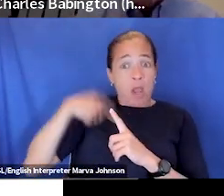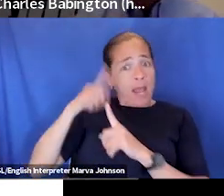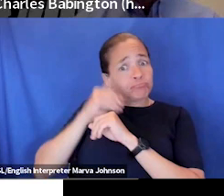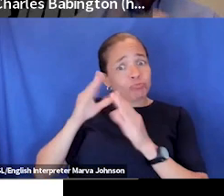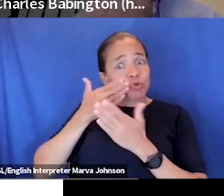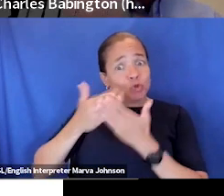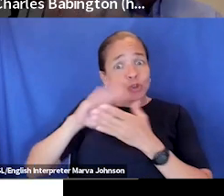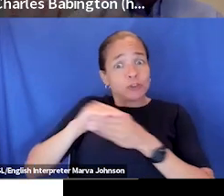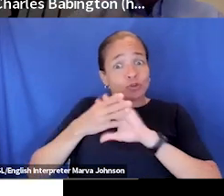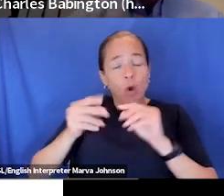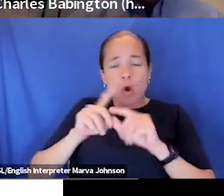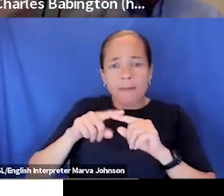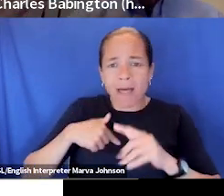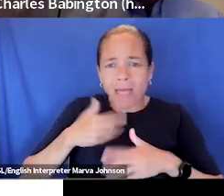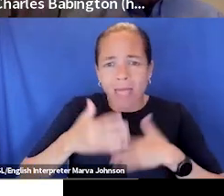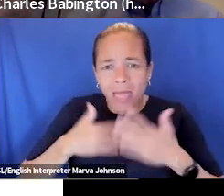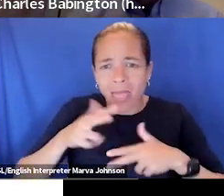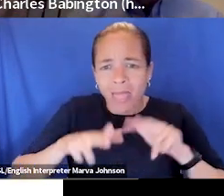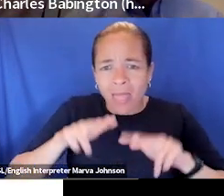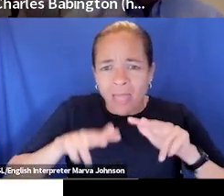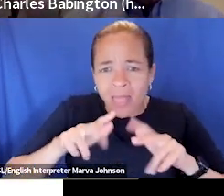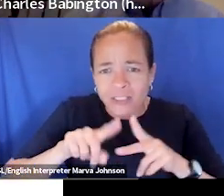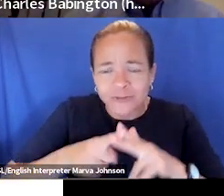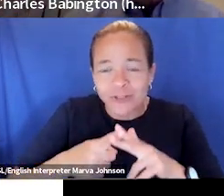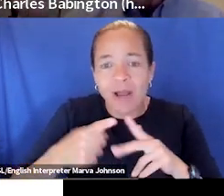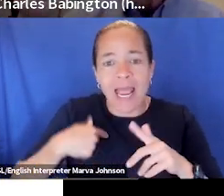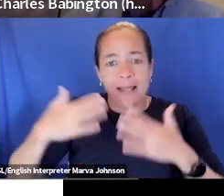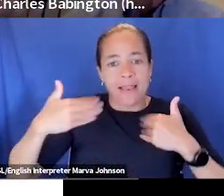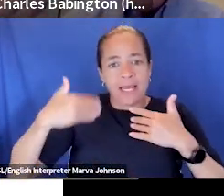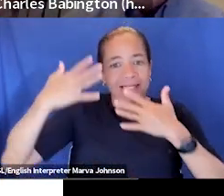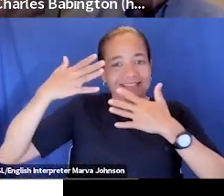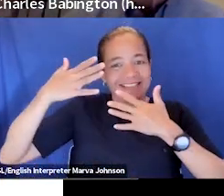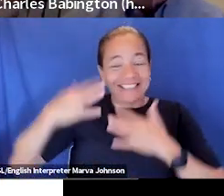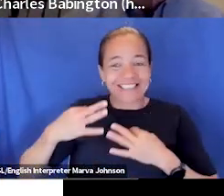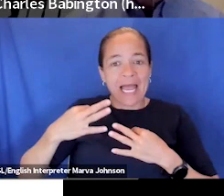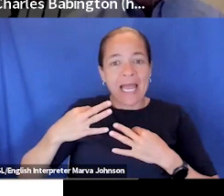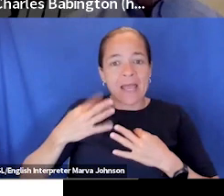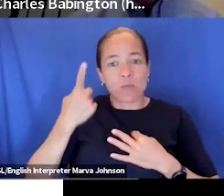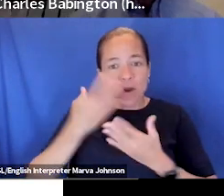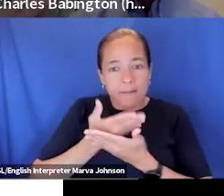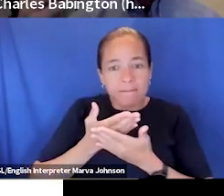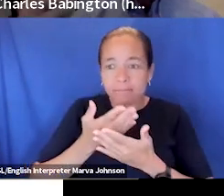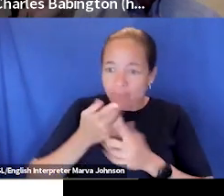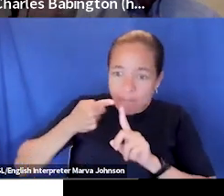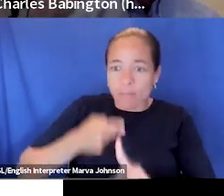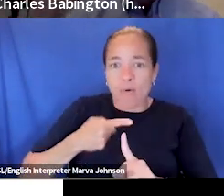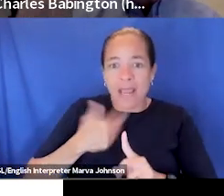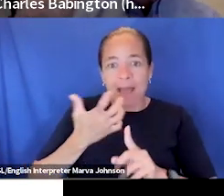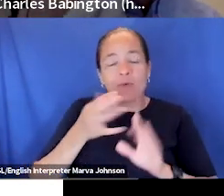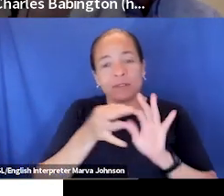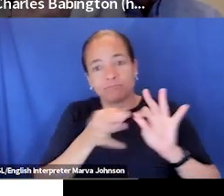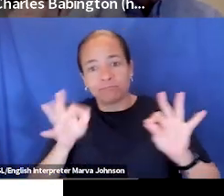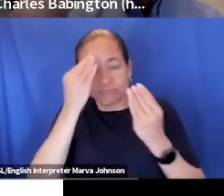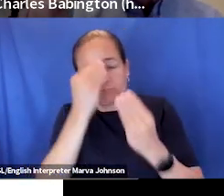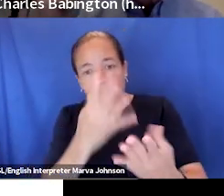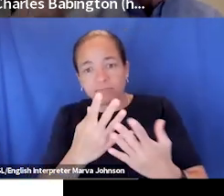writing it. I always realized that I had not decided exactly what the one main thing I wanted to say. Until you boil it